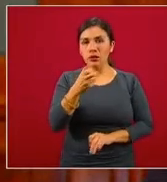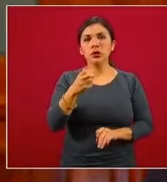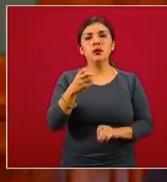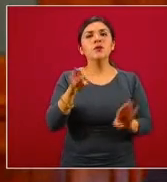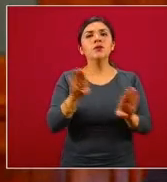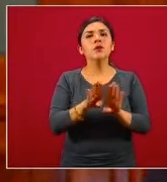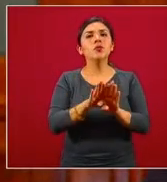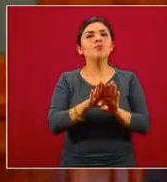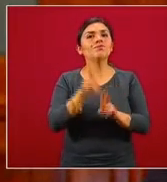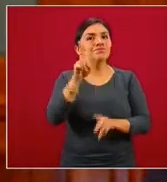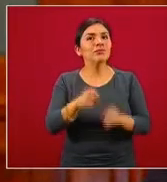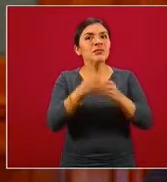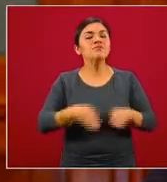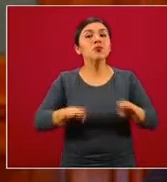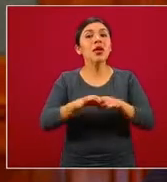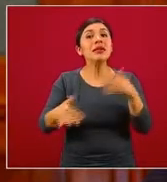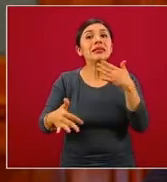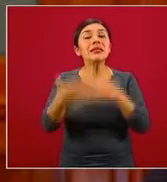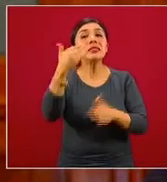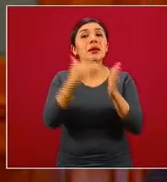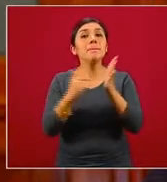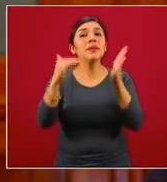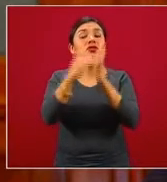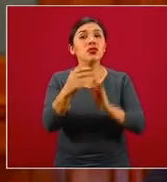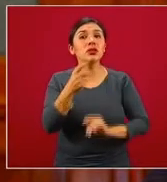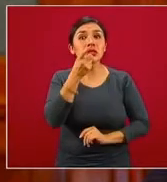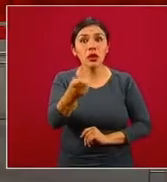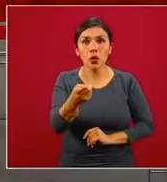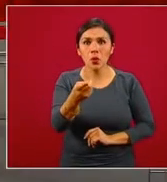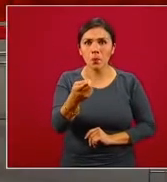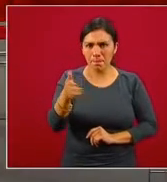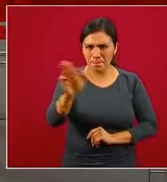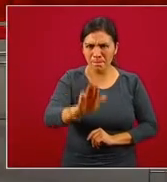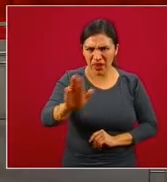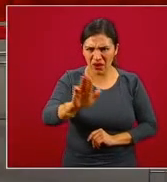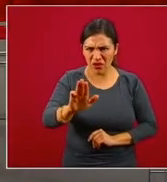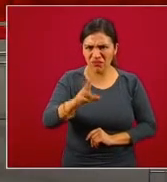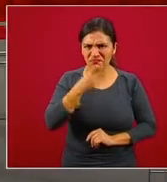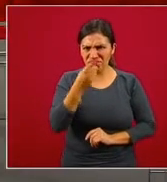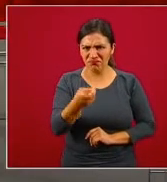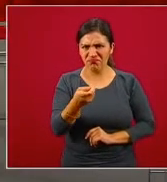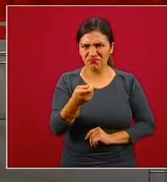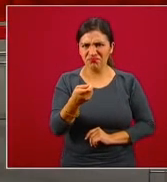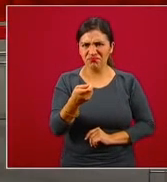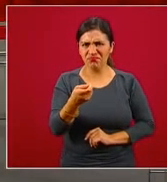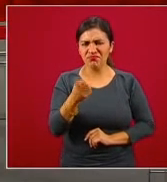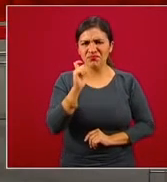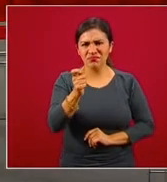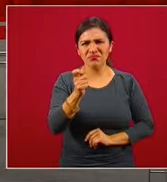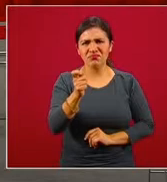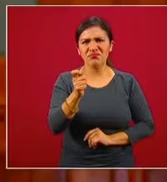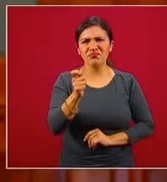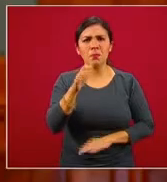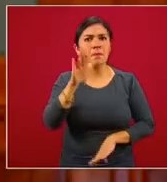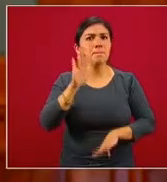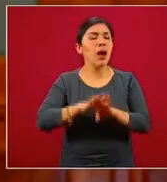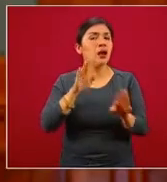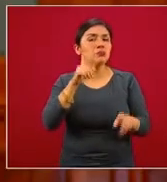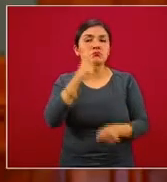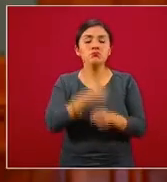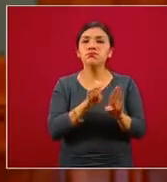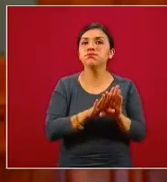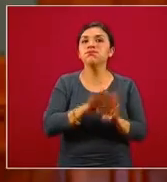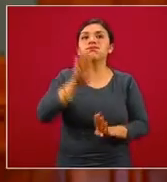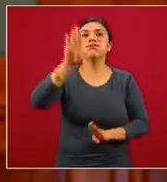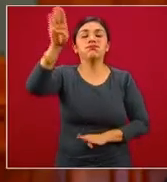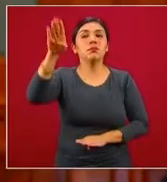any idea on the municipalities that are going to take up activities as of the 1st of June? I think